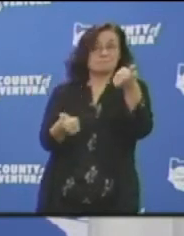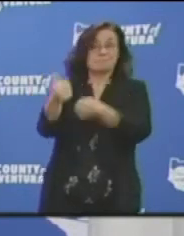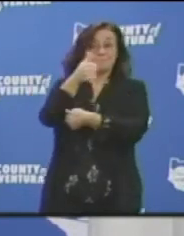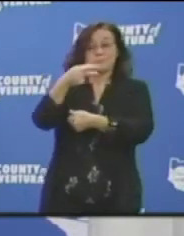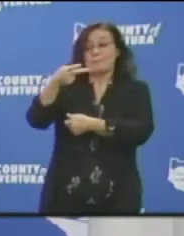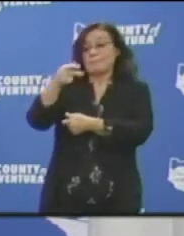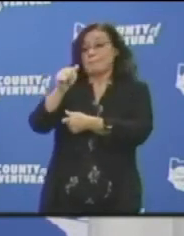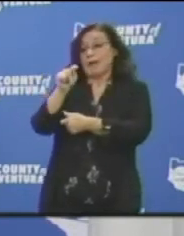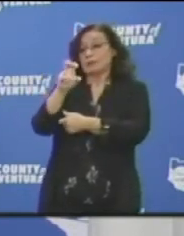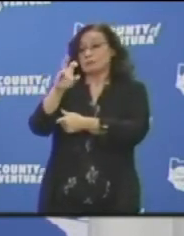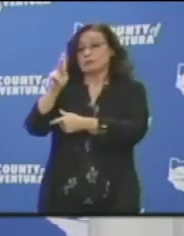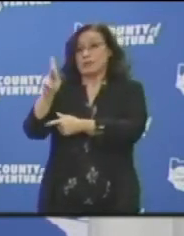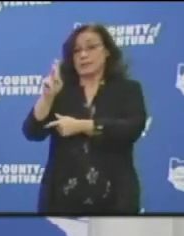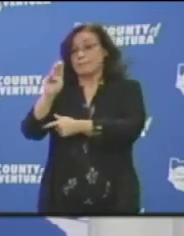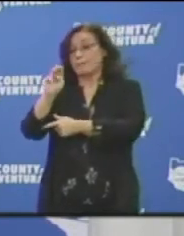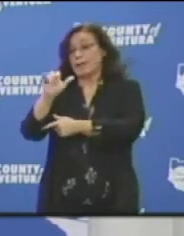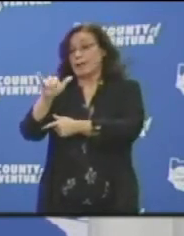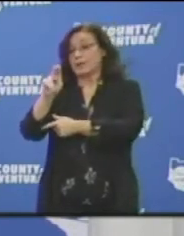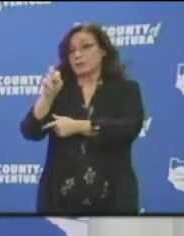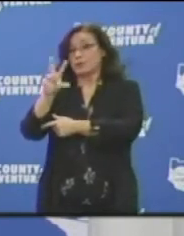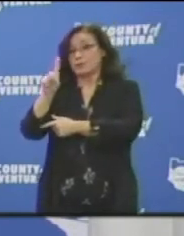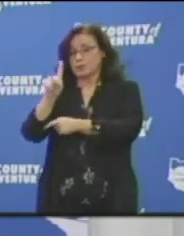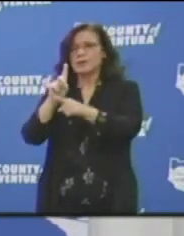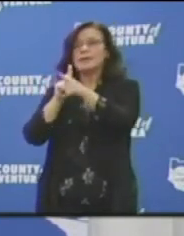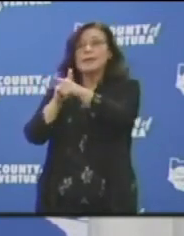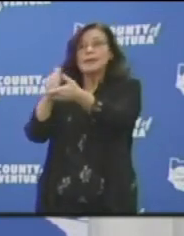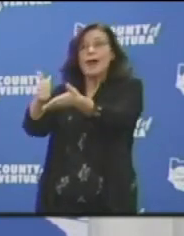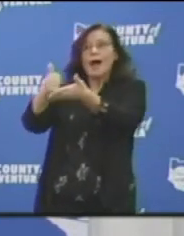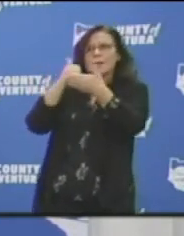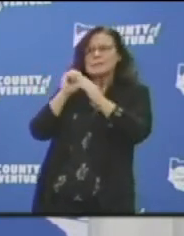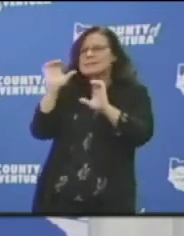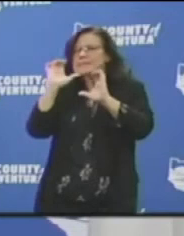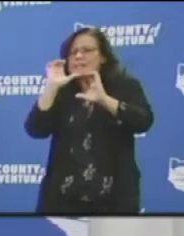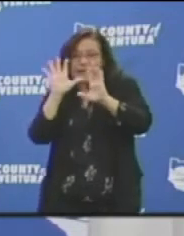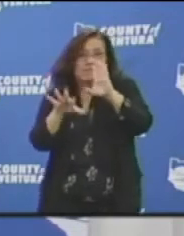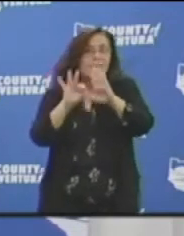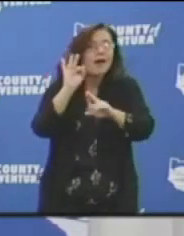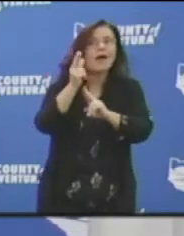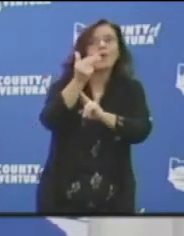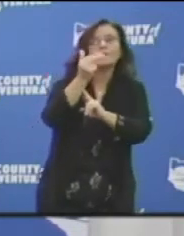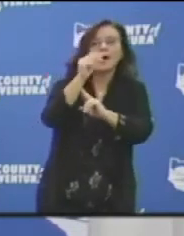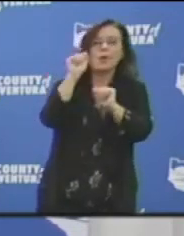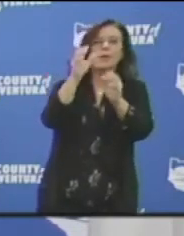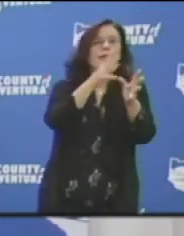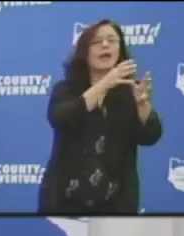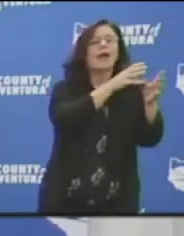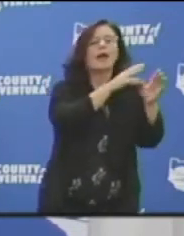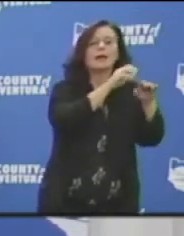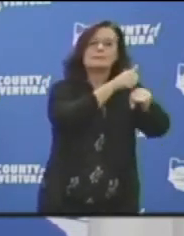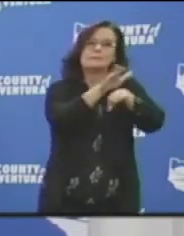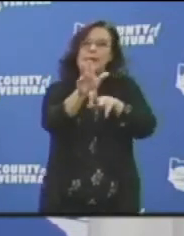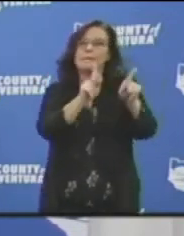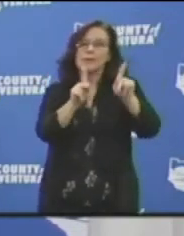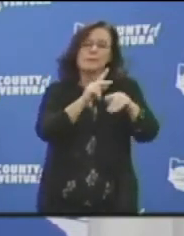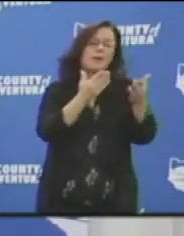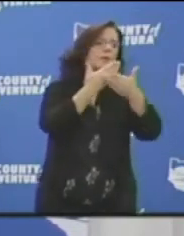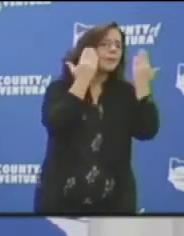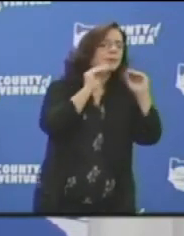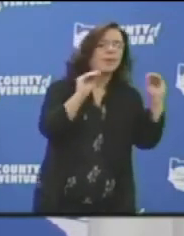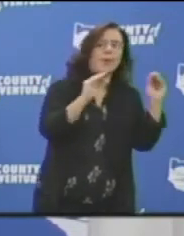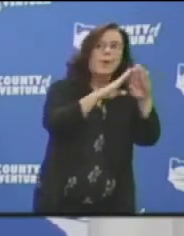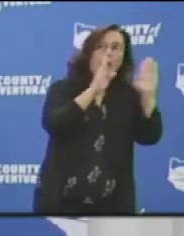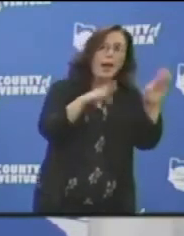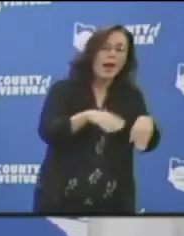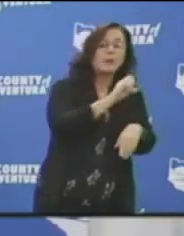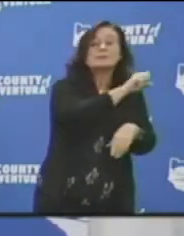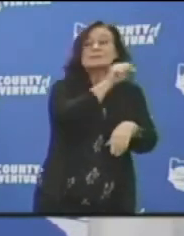getting those hotels to assist with that sheltering. I'm also really thankful to